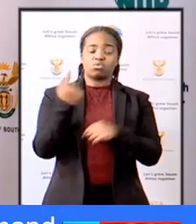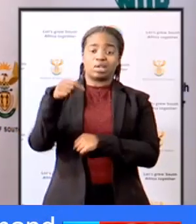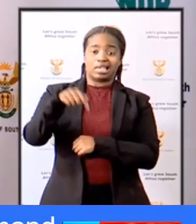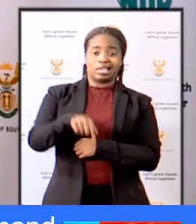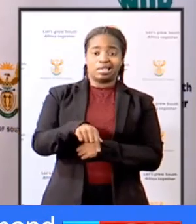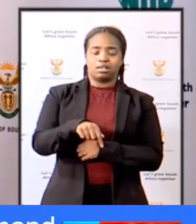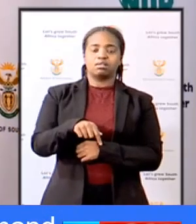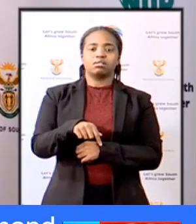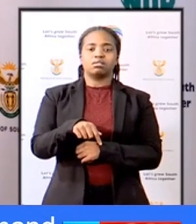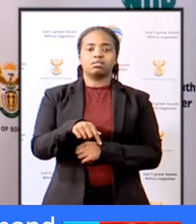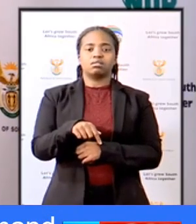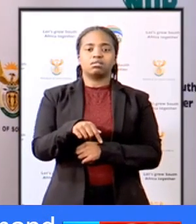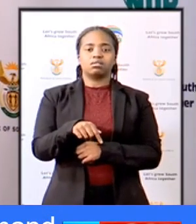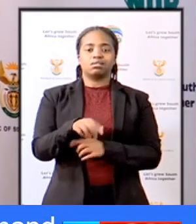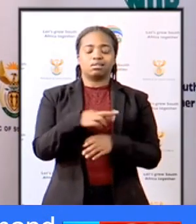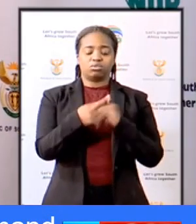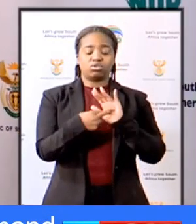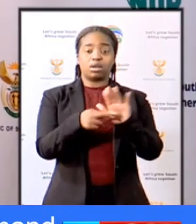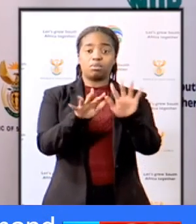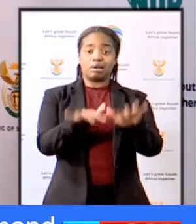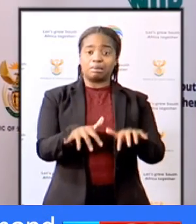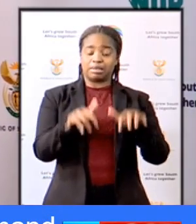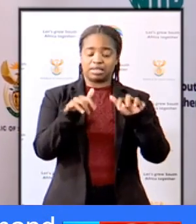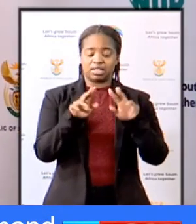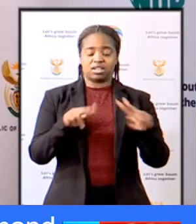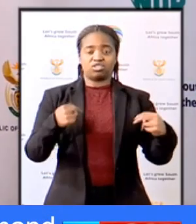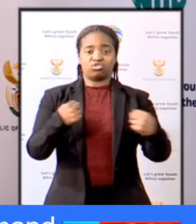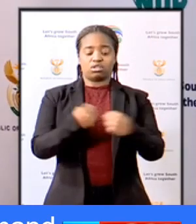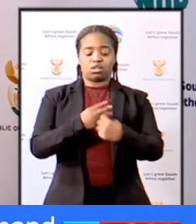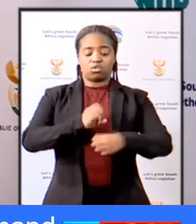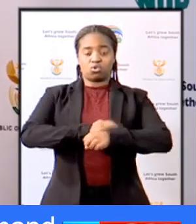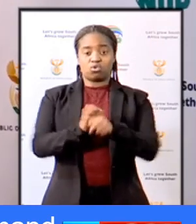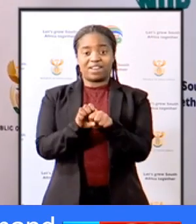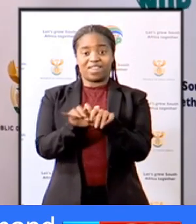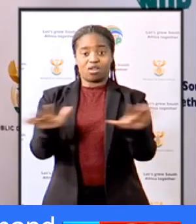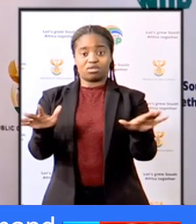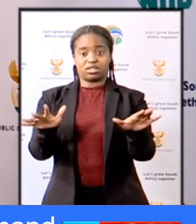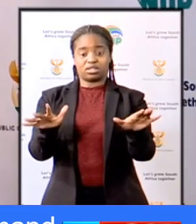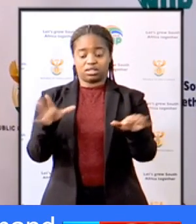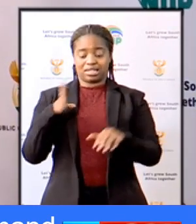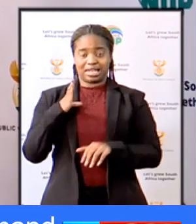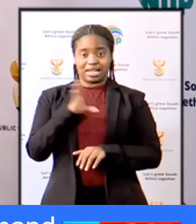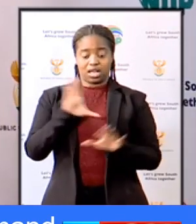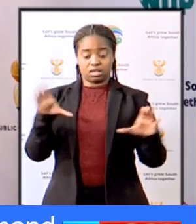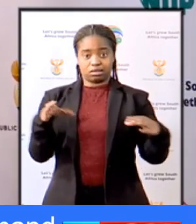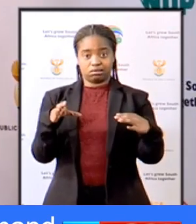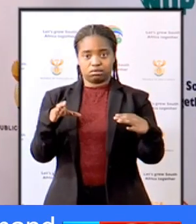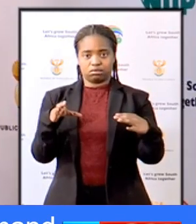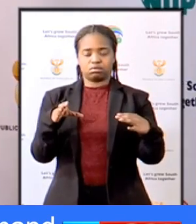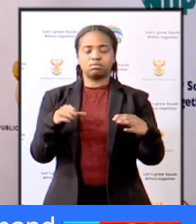Cabinet and the National Coronavirus Command Council to